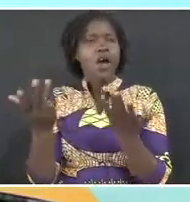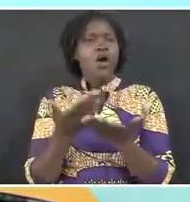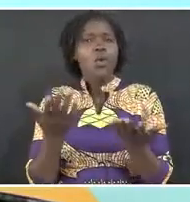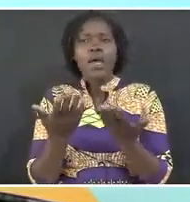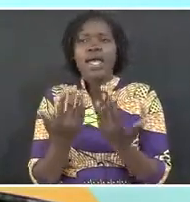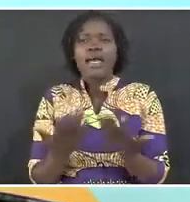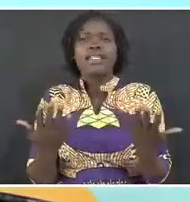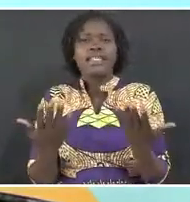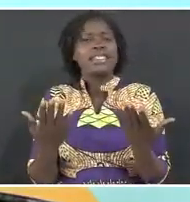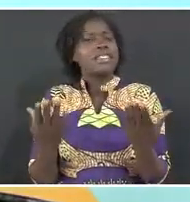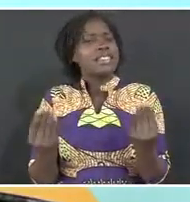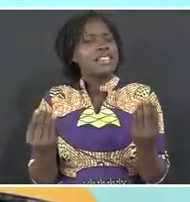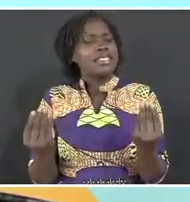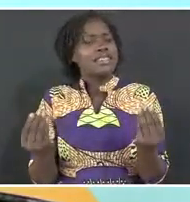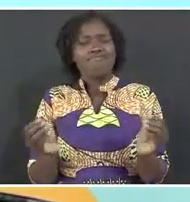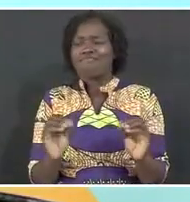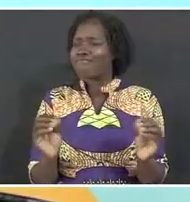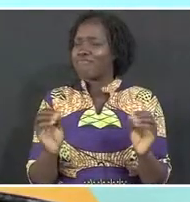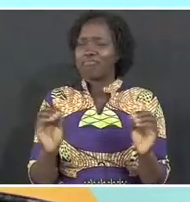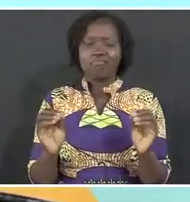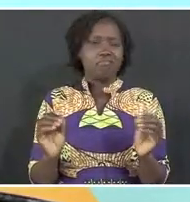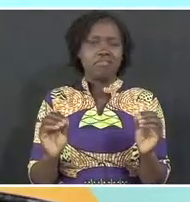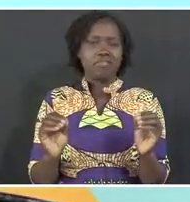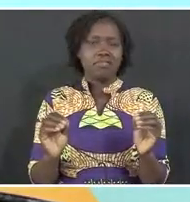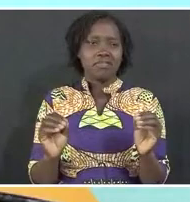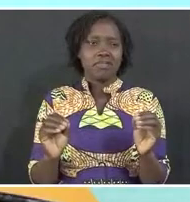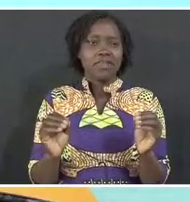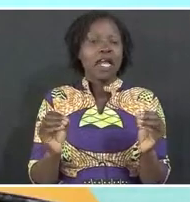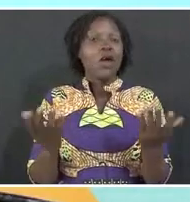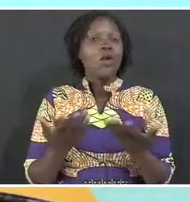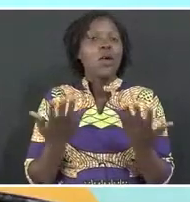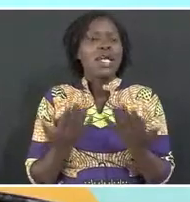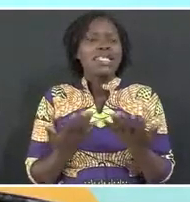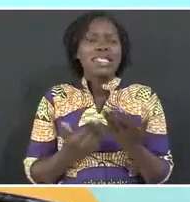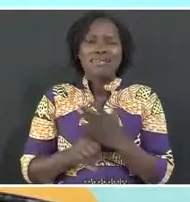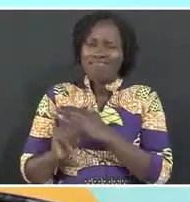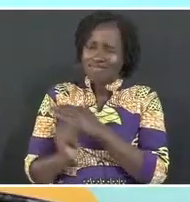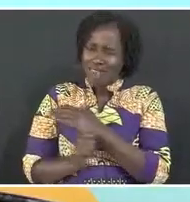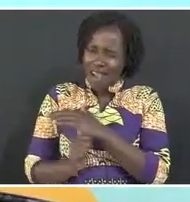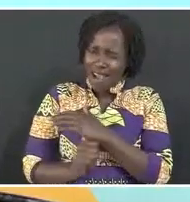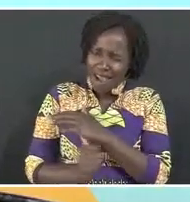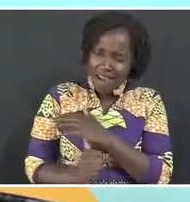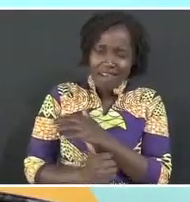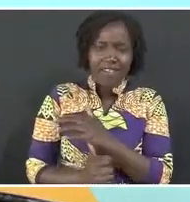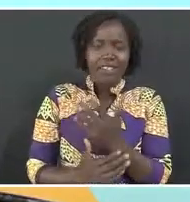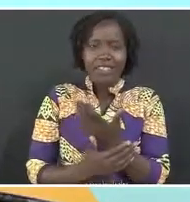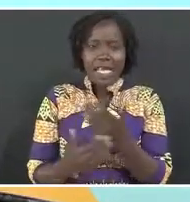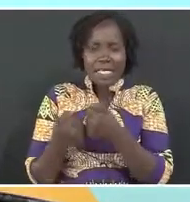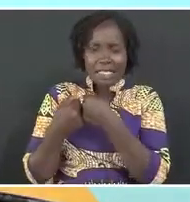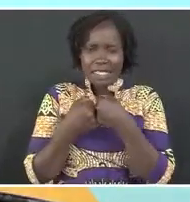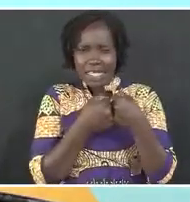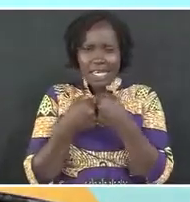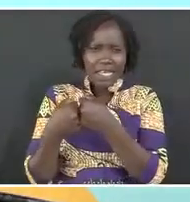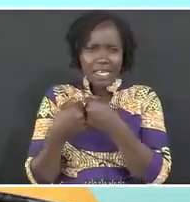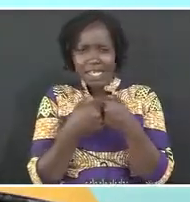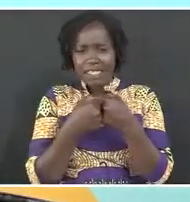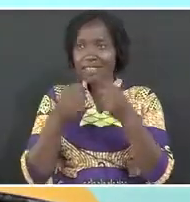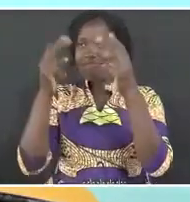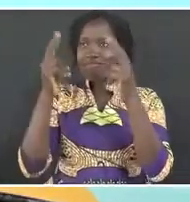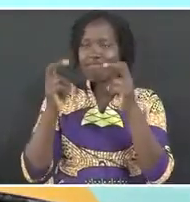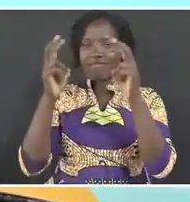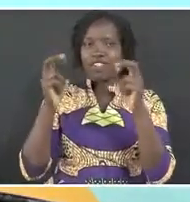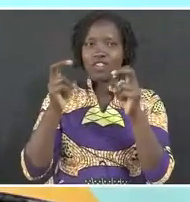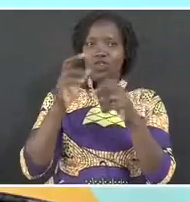things are not easy, where things are tough, where there are challenges and issues